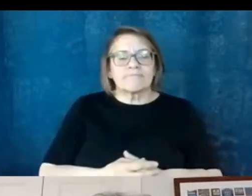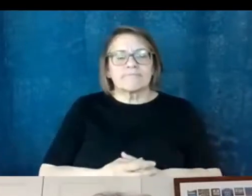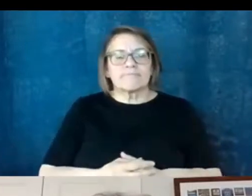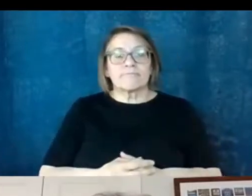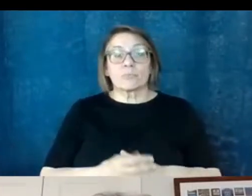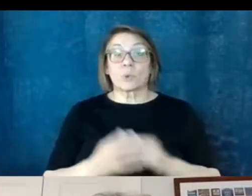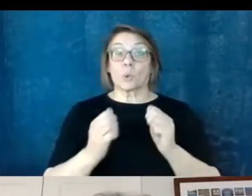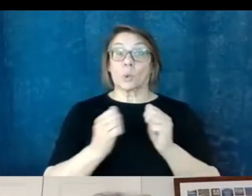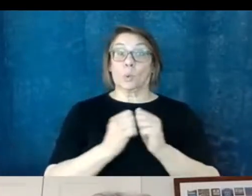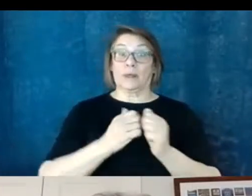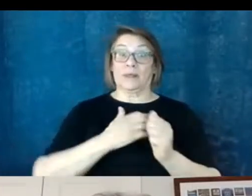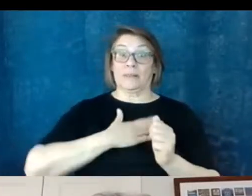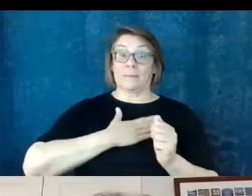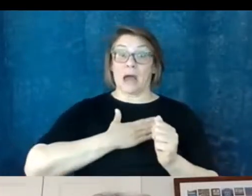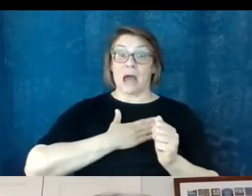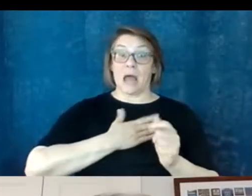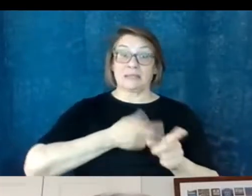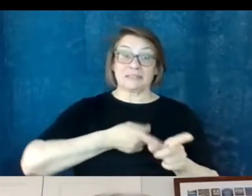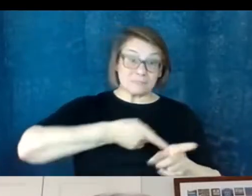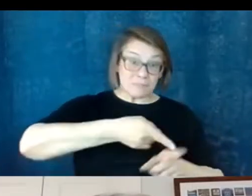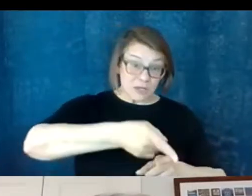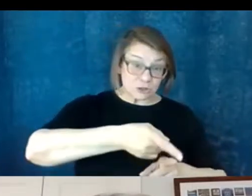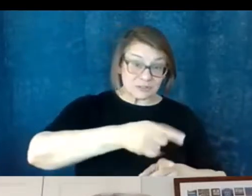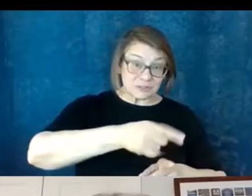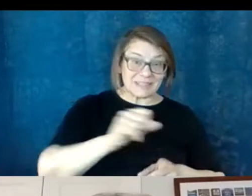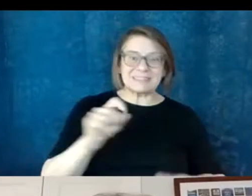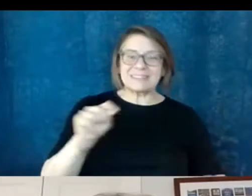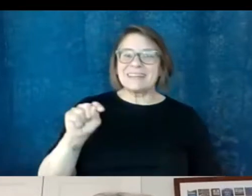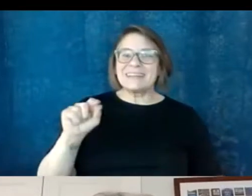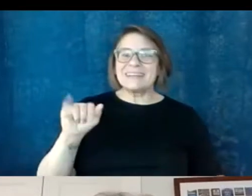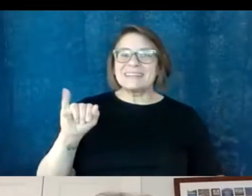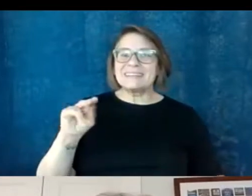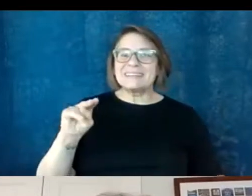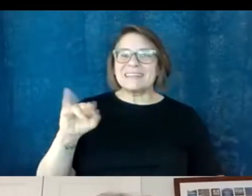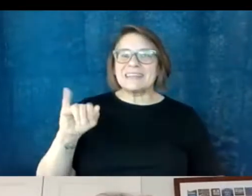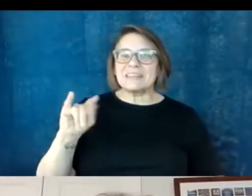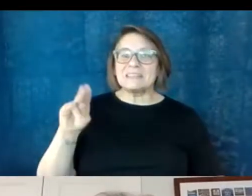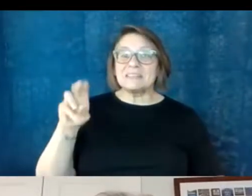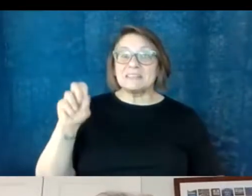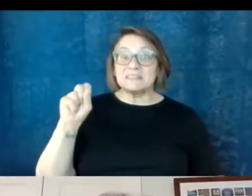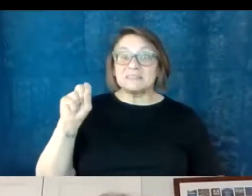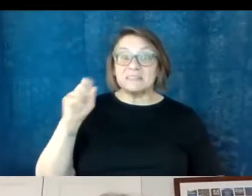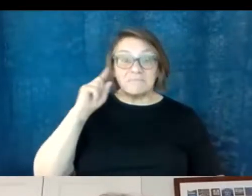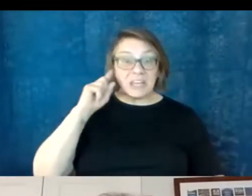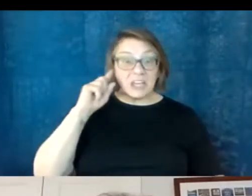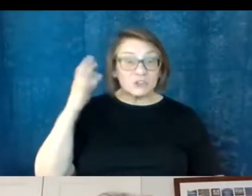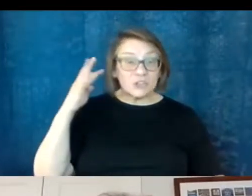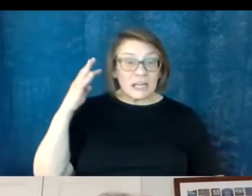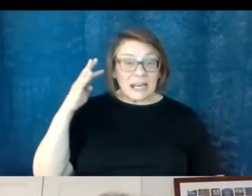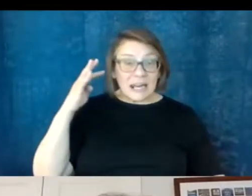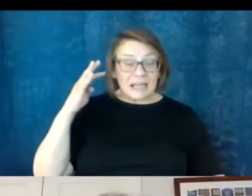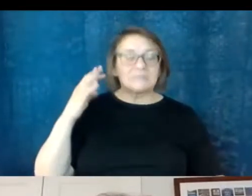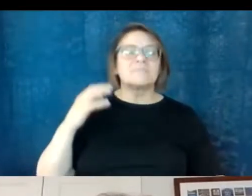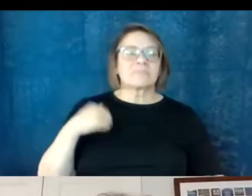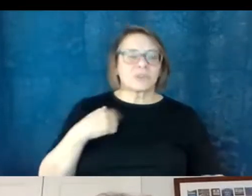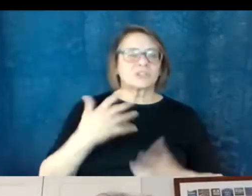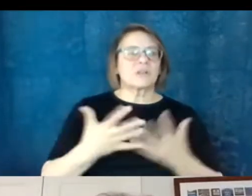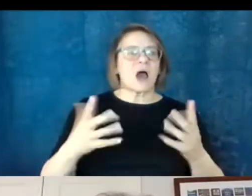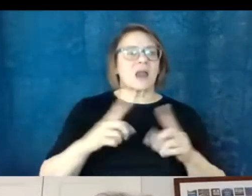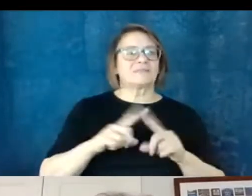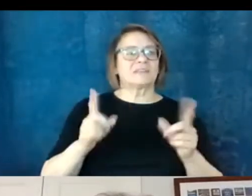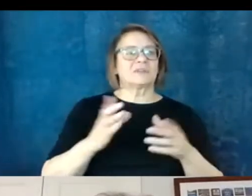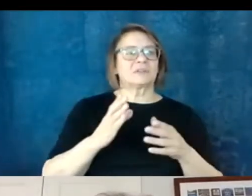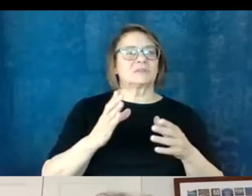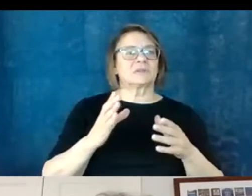With my specialty being tinnitus, what we see is there's a lot of correlation between people with hearing loss and